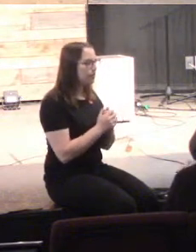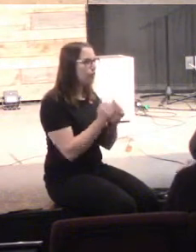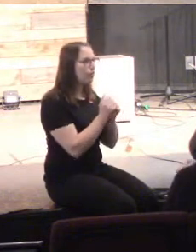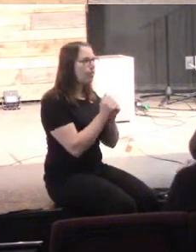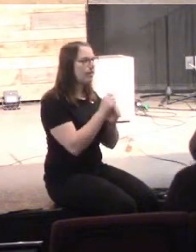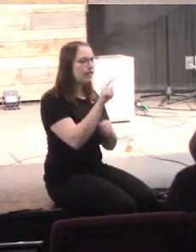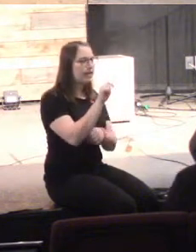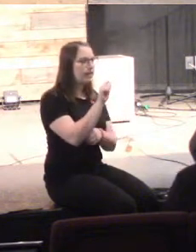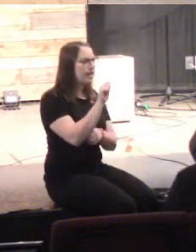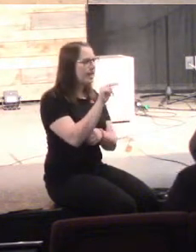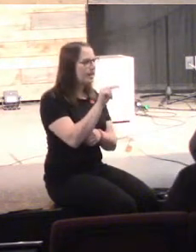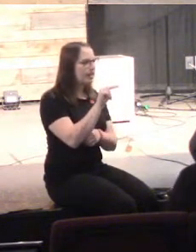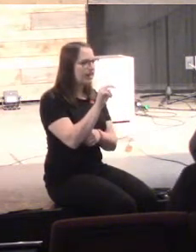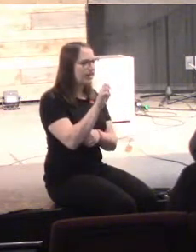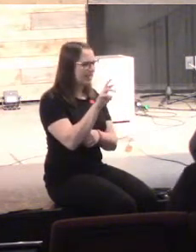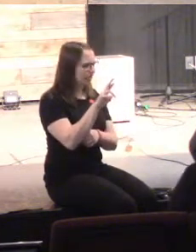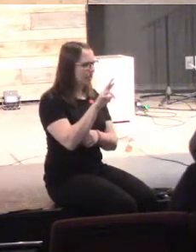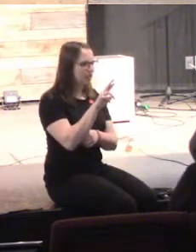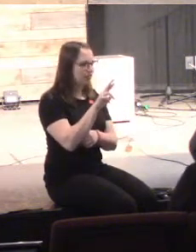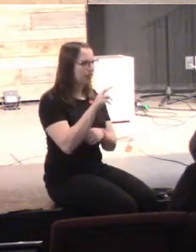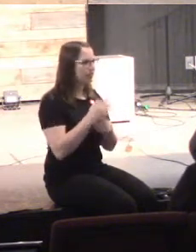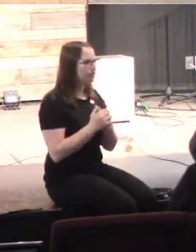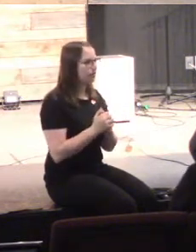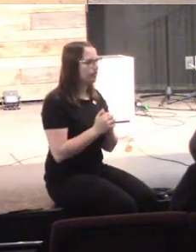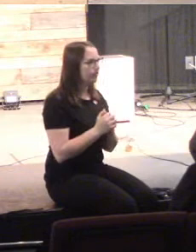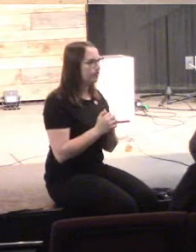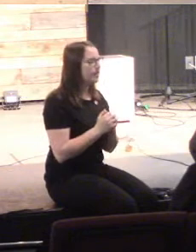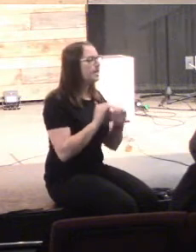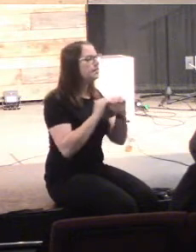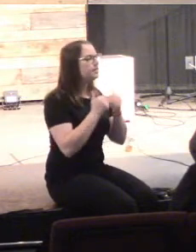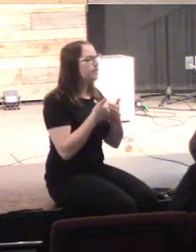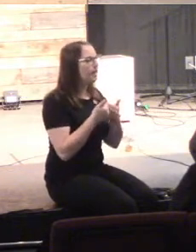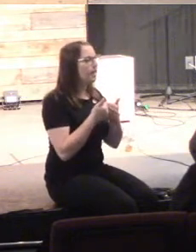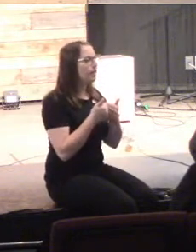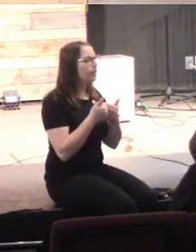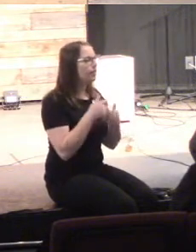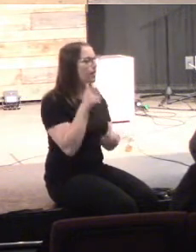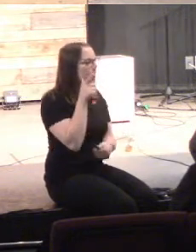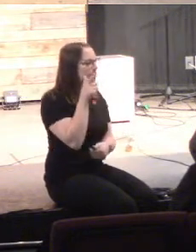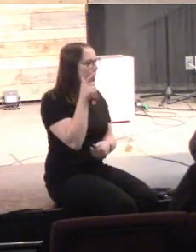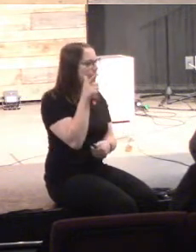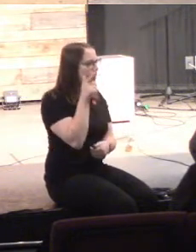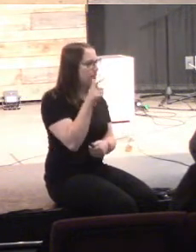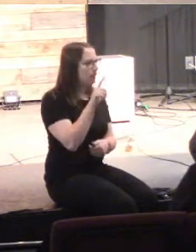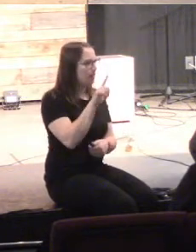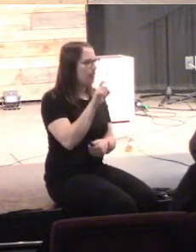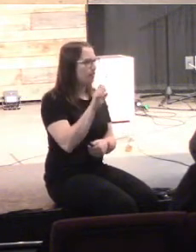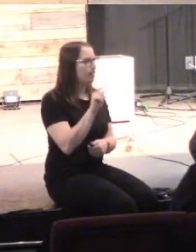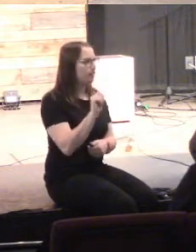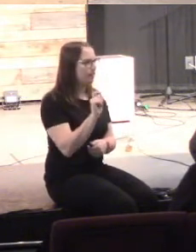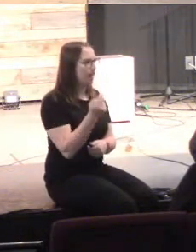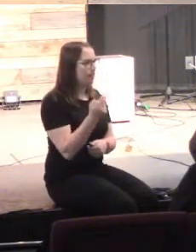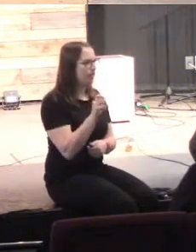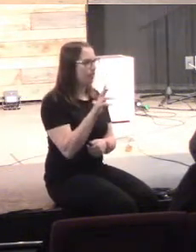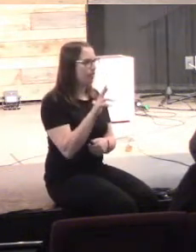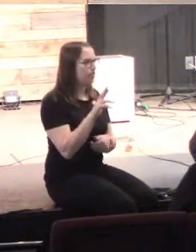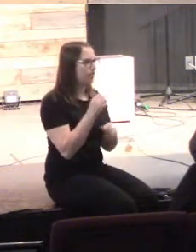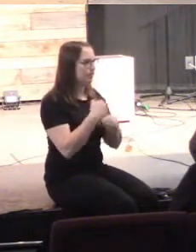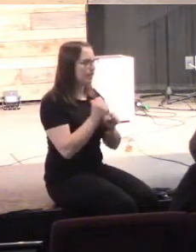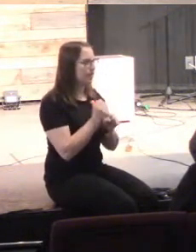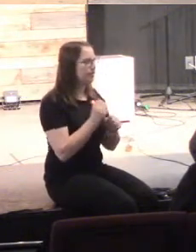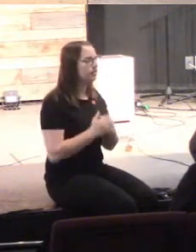tanning is. Tannery? This is how leather was made. And they say